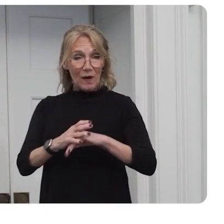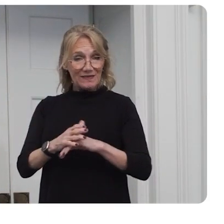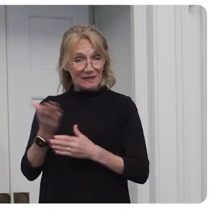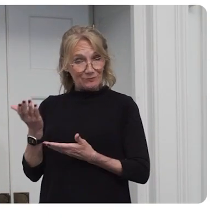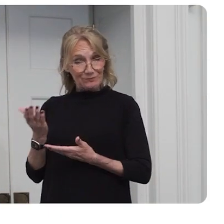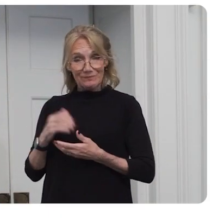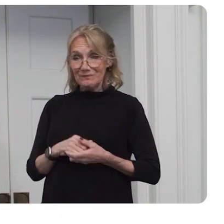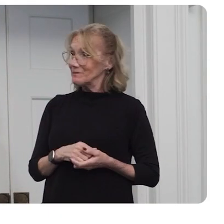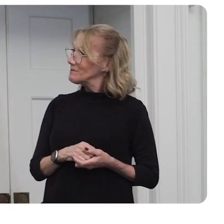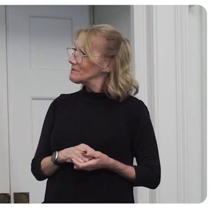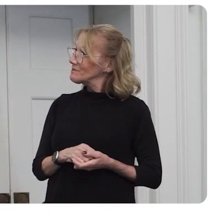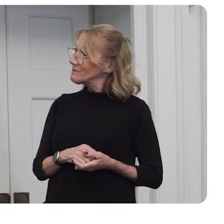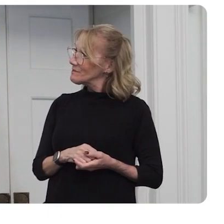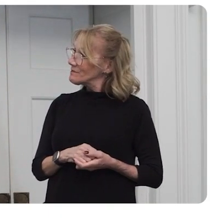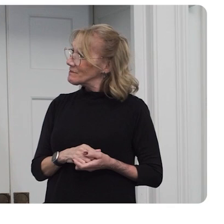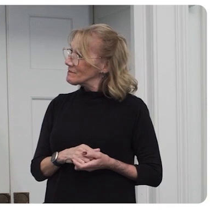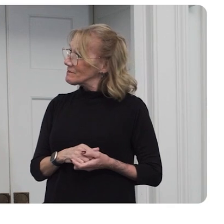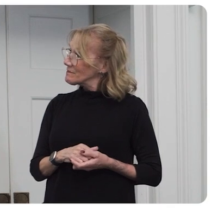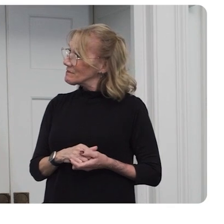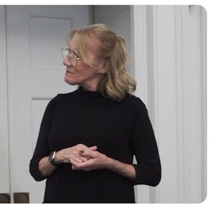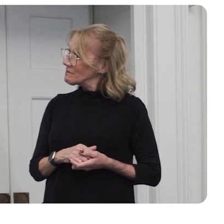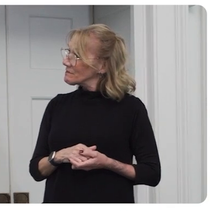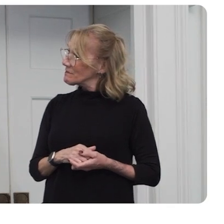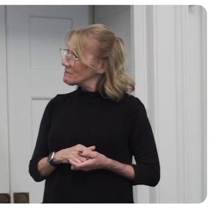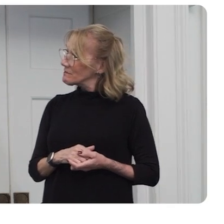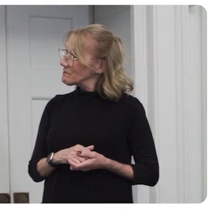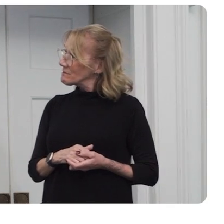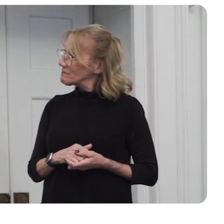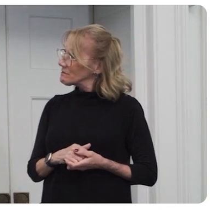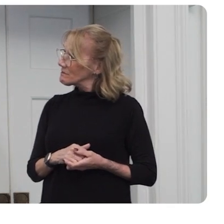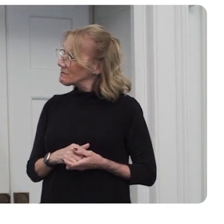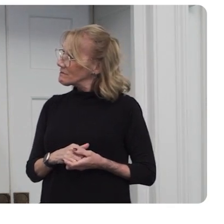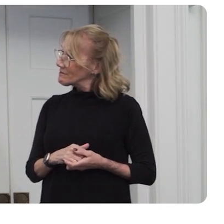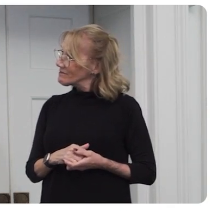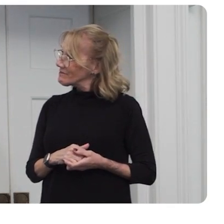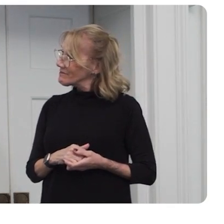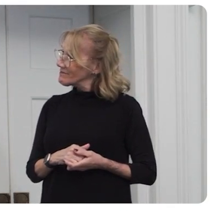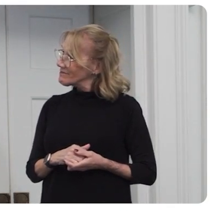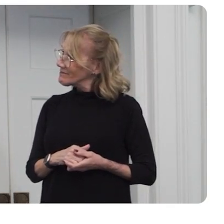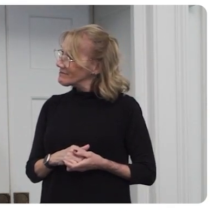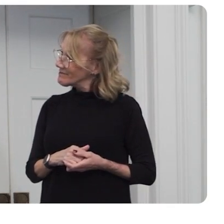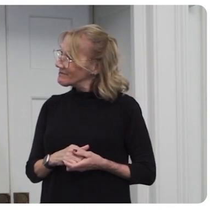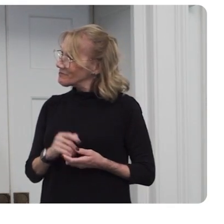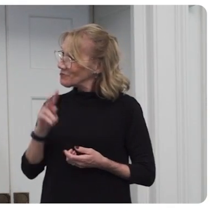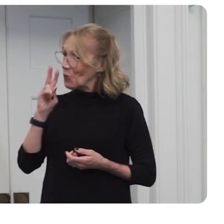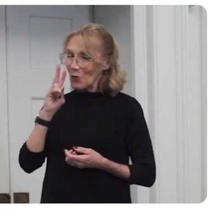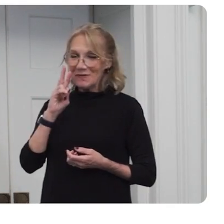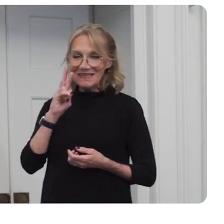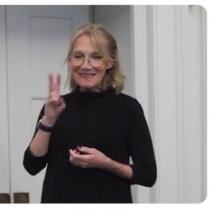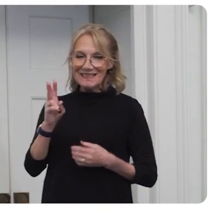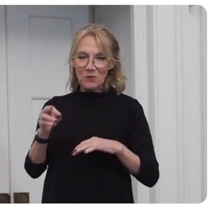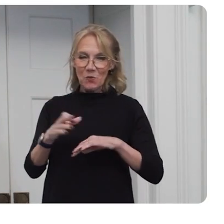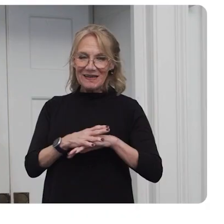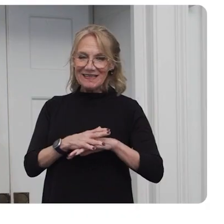look. And the wedding theme is quite heavily based around this painting. Really? And you'll probably